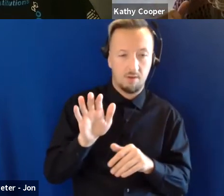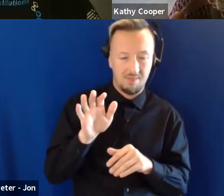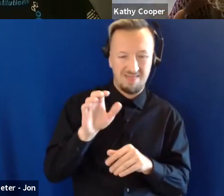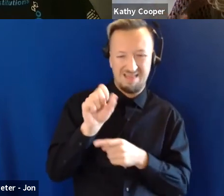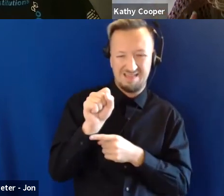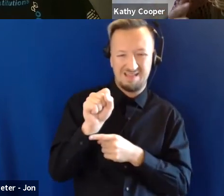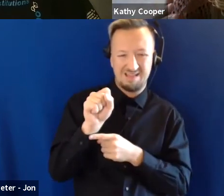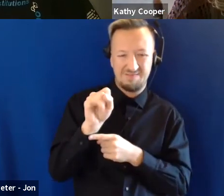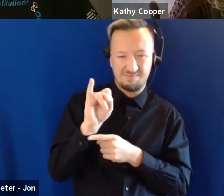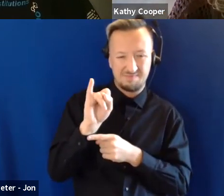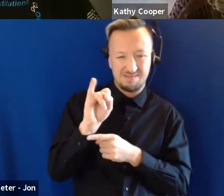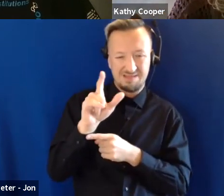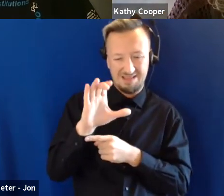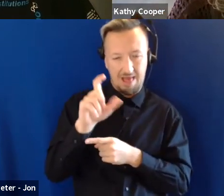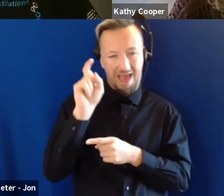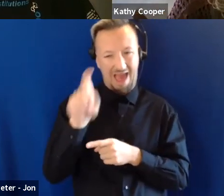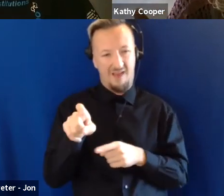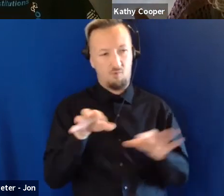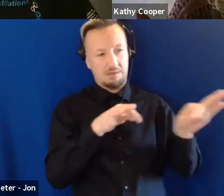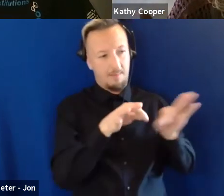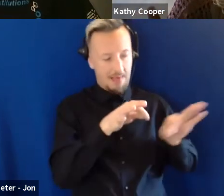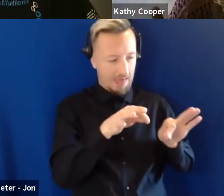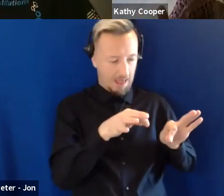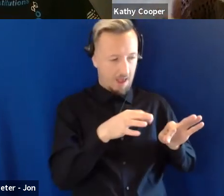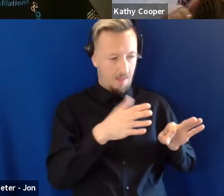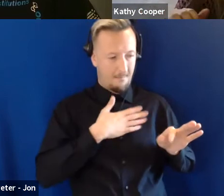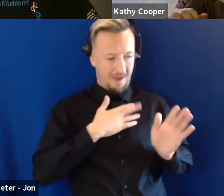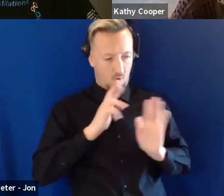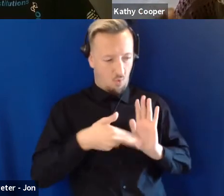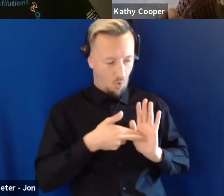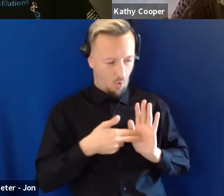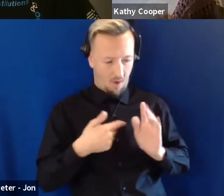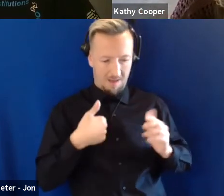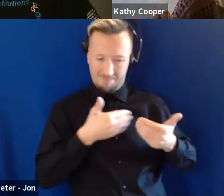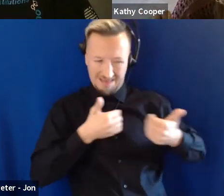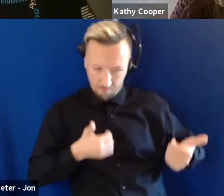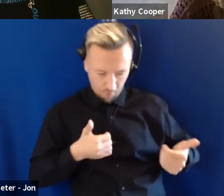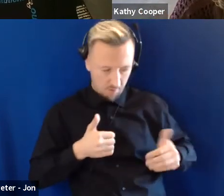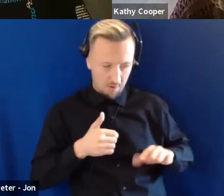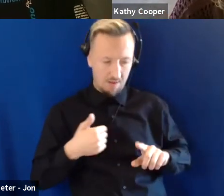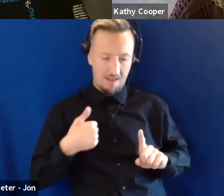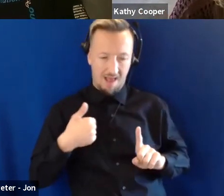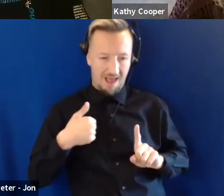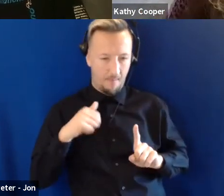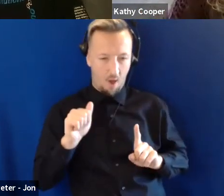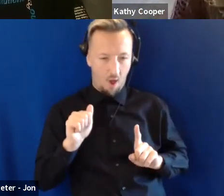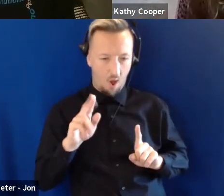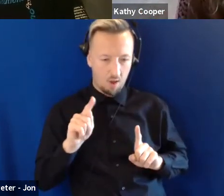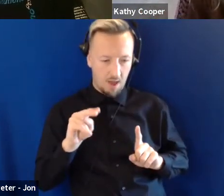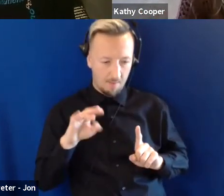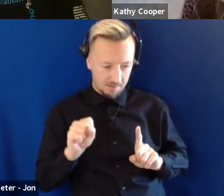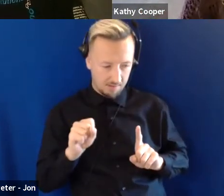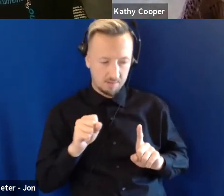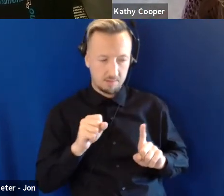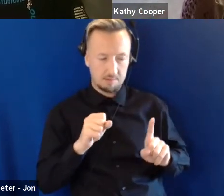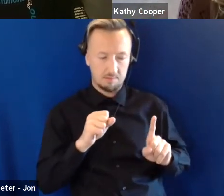they were autonomous. And I think that helps in situations like that, because you can say all day long that, well,